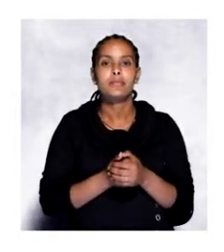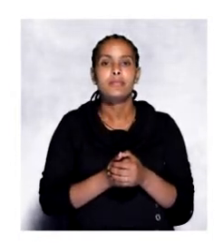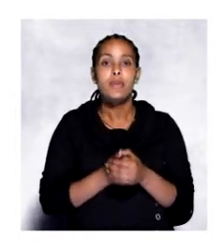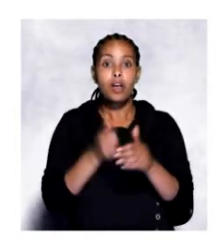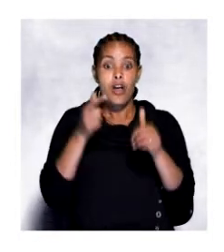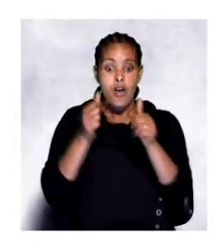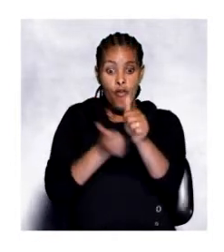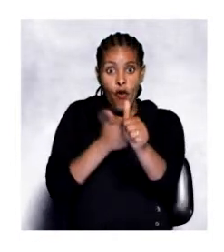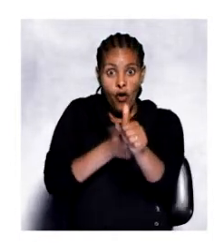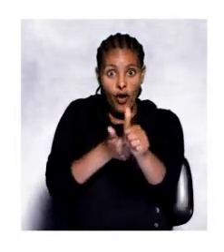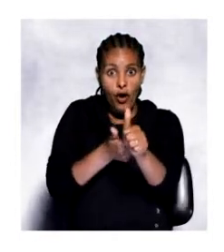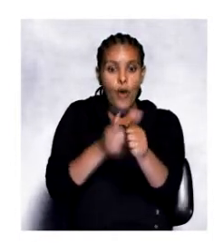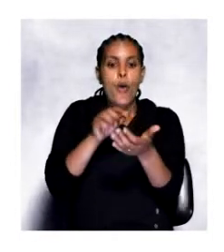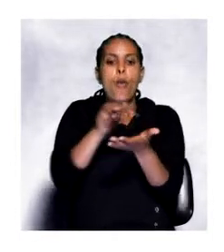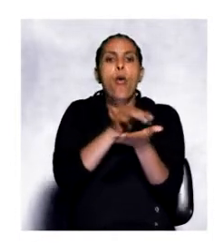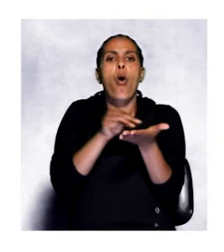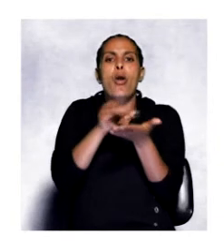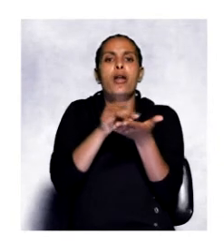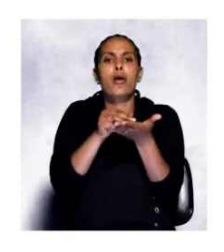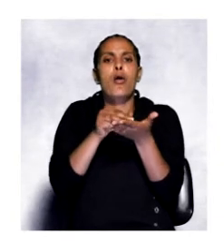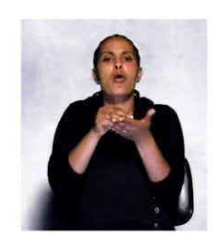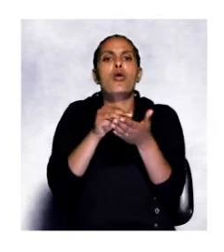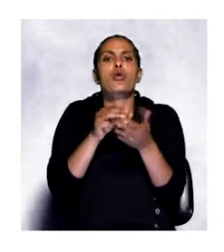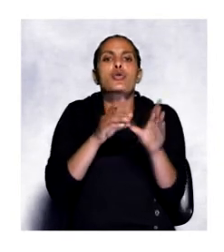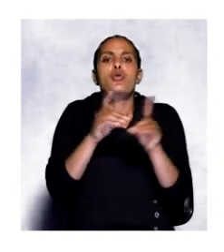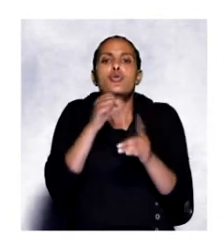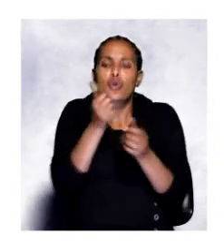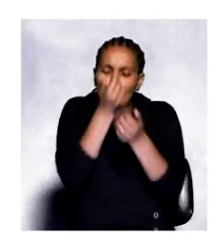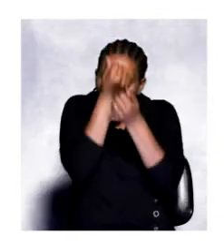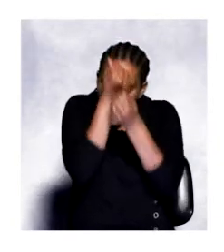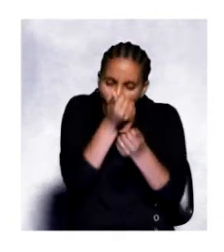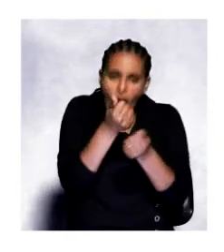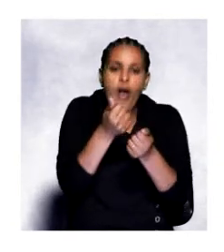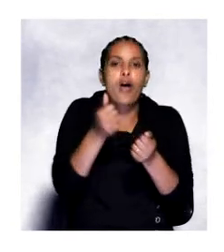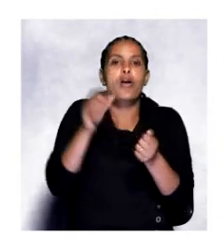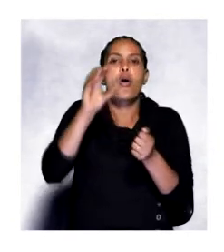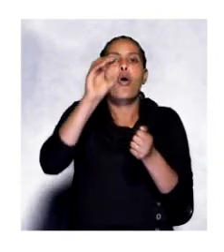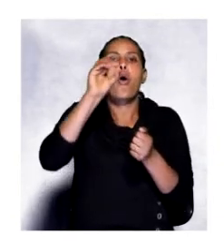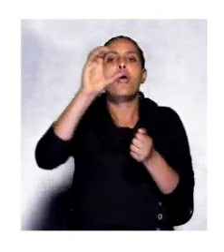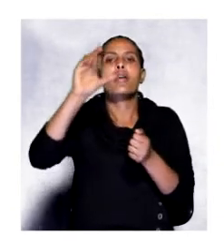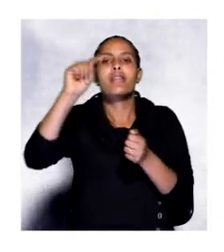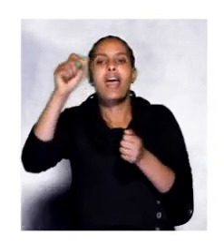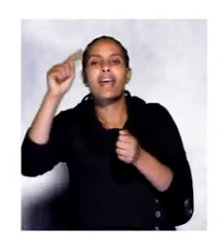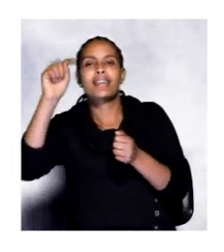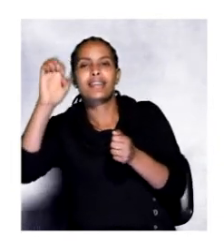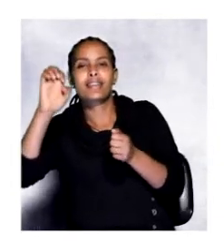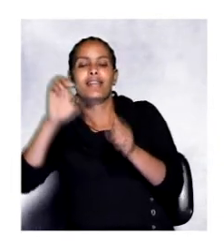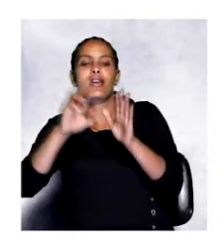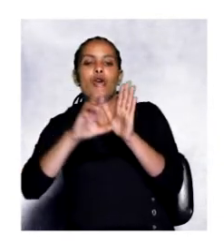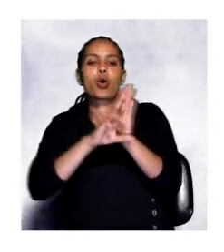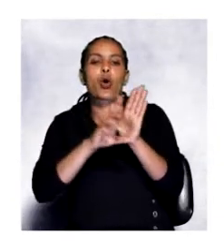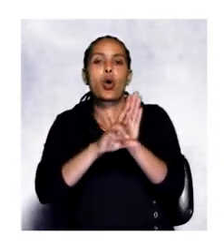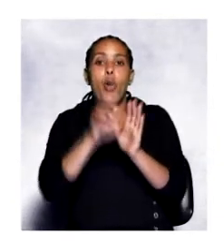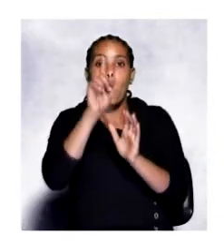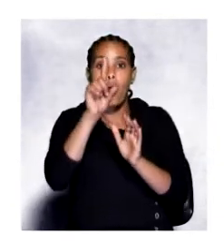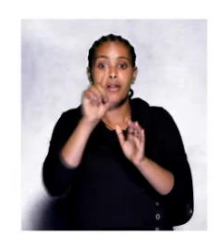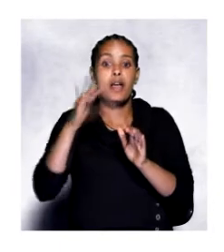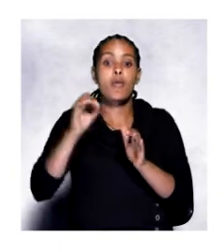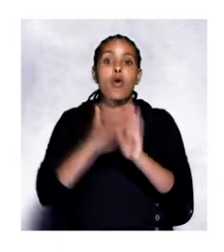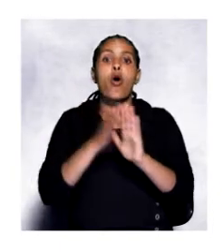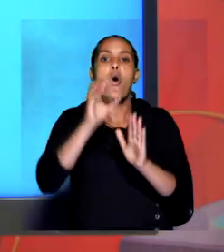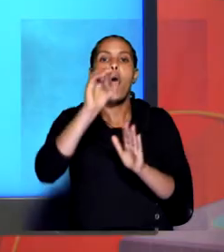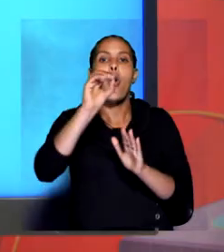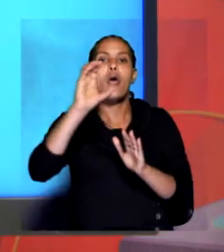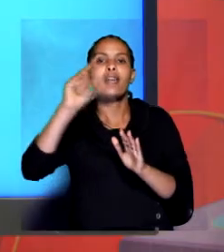The following molecules do not obey the octet rule. Draw a Lewis structure for each one and state type of octet